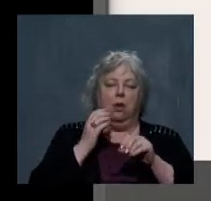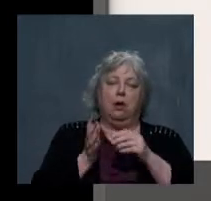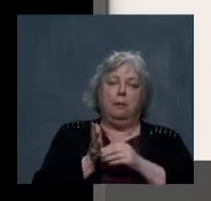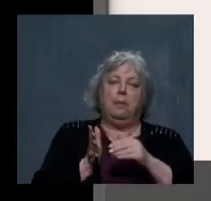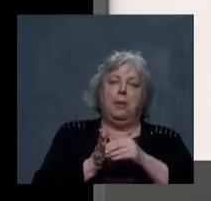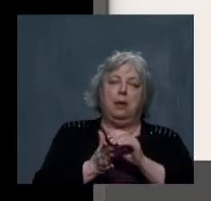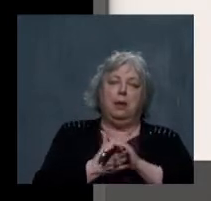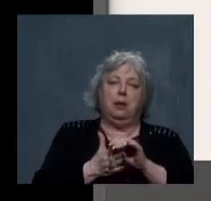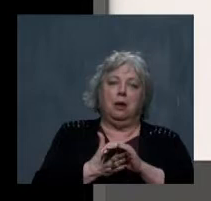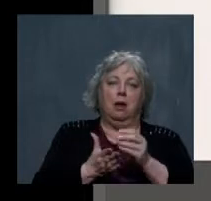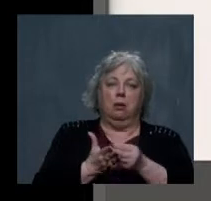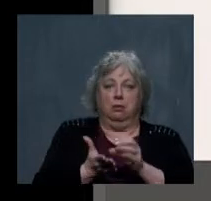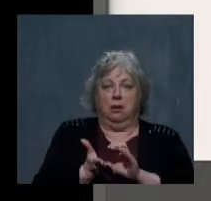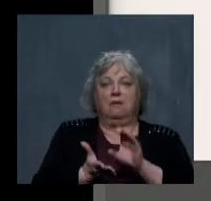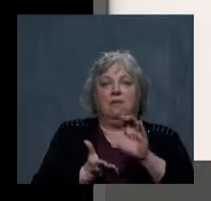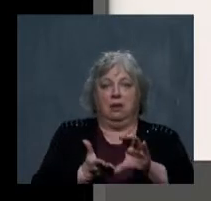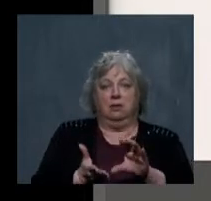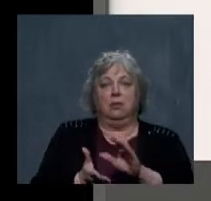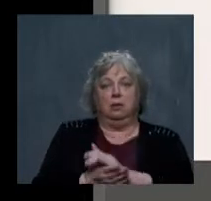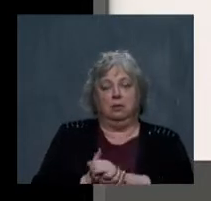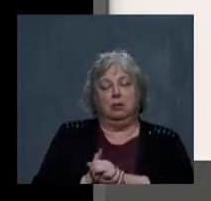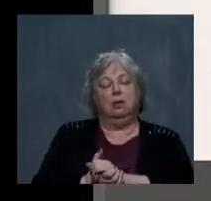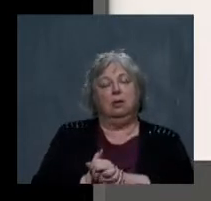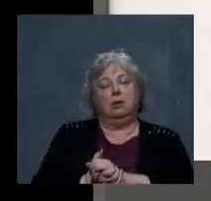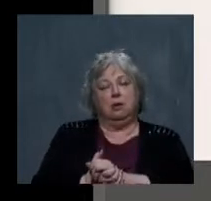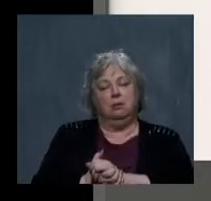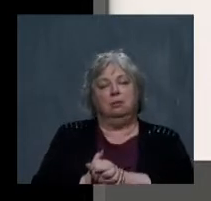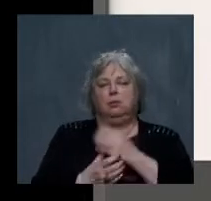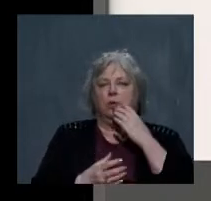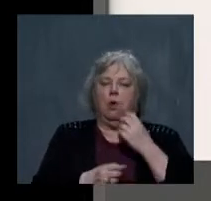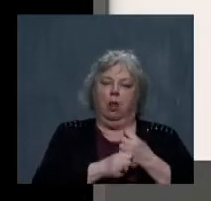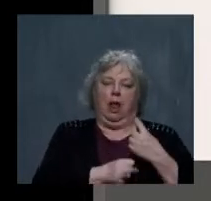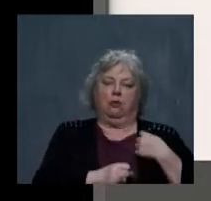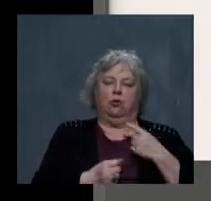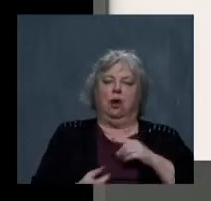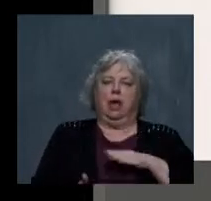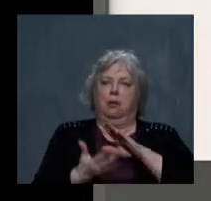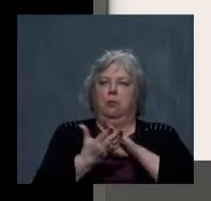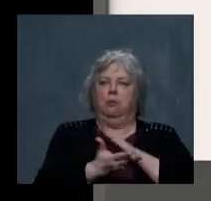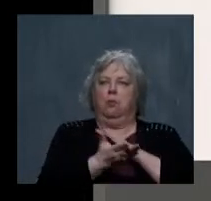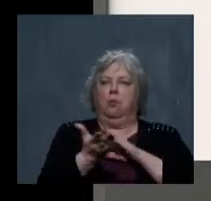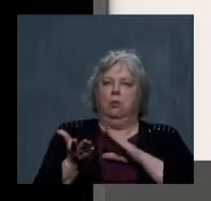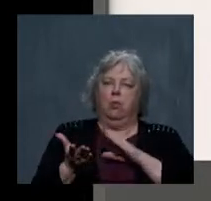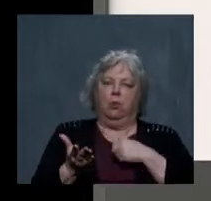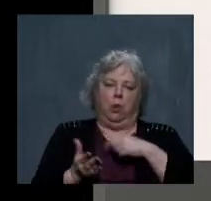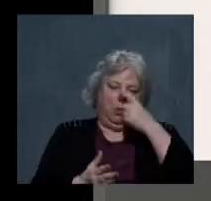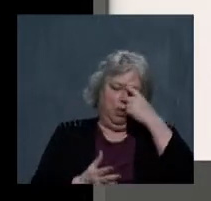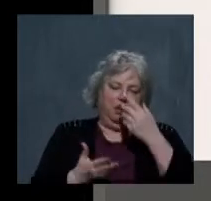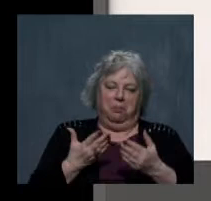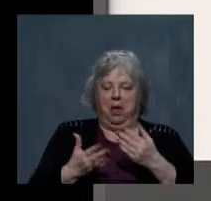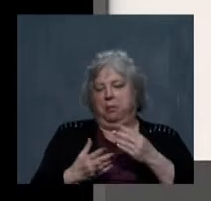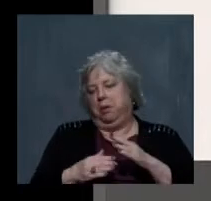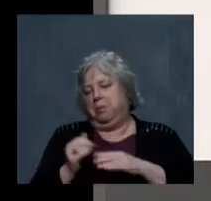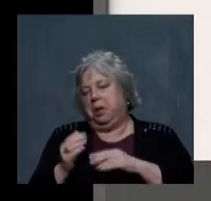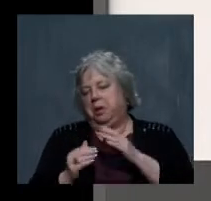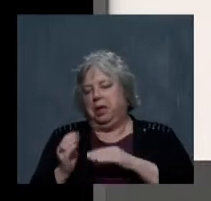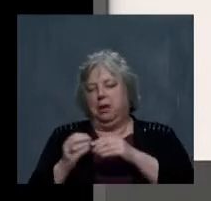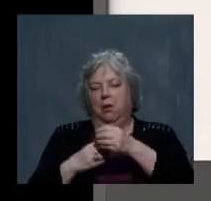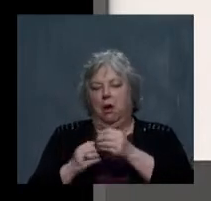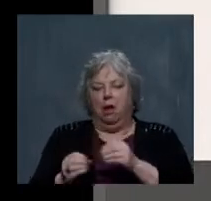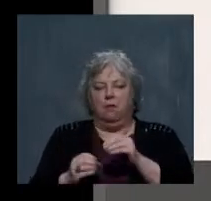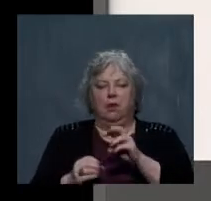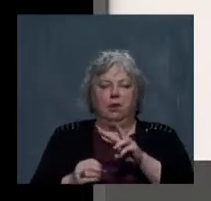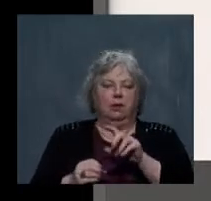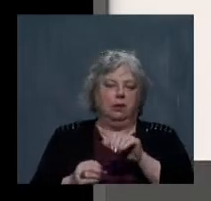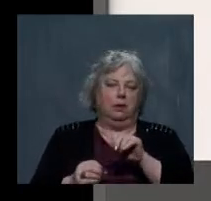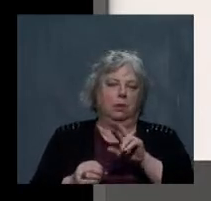$25 to $30 million investment. And so it's going to be, you know, last year I came before the board and we were thinking about building an office warehouse. And so it